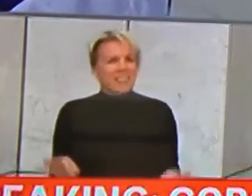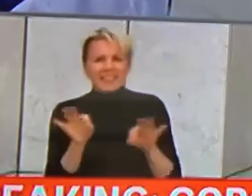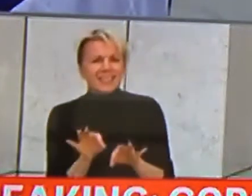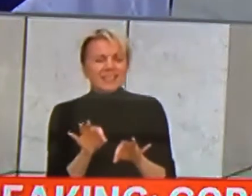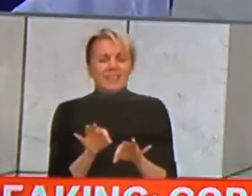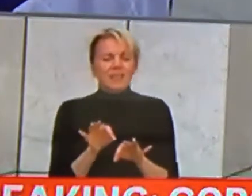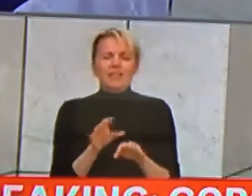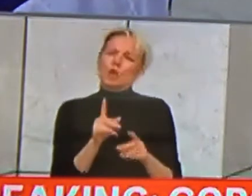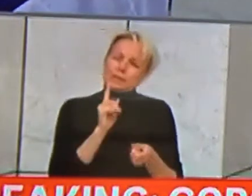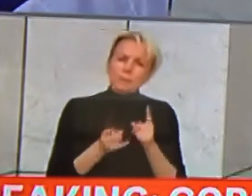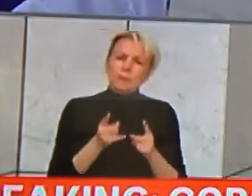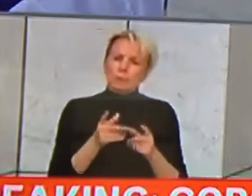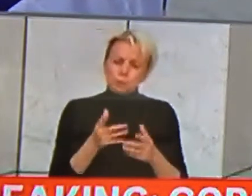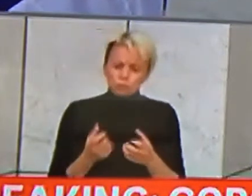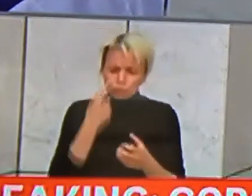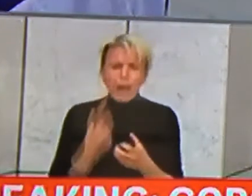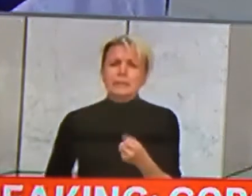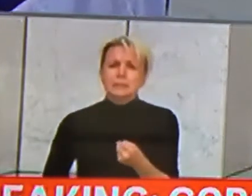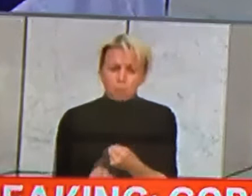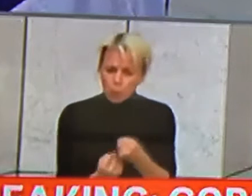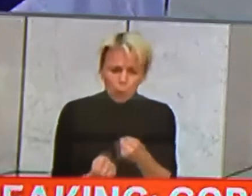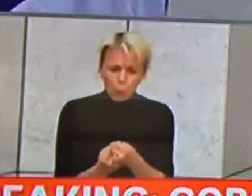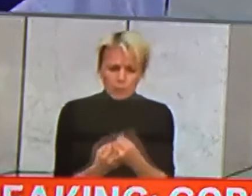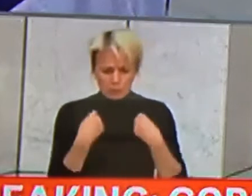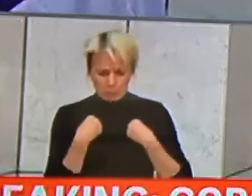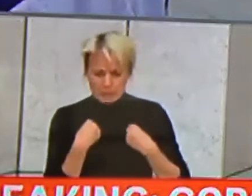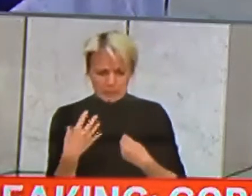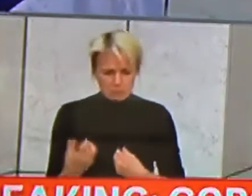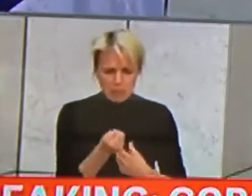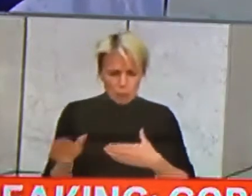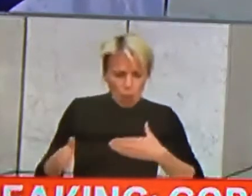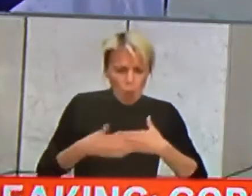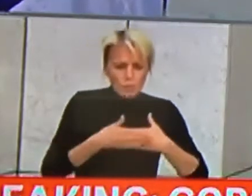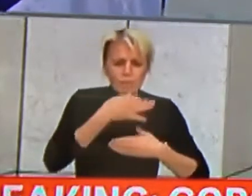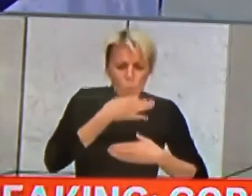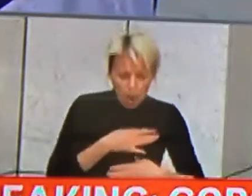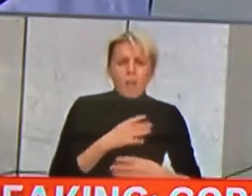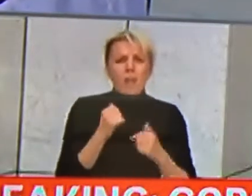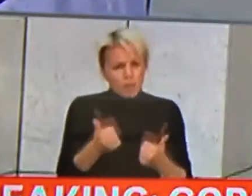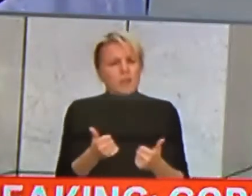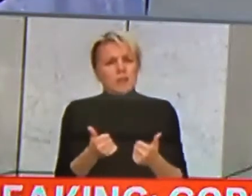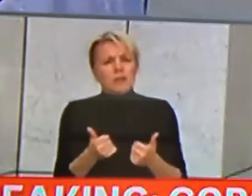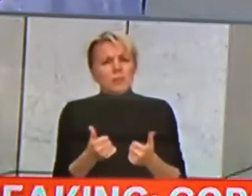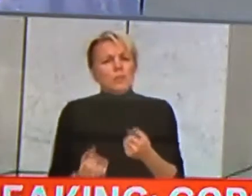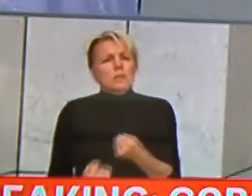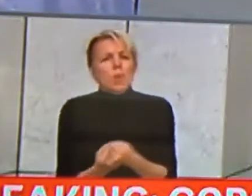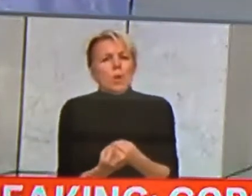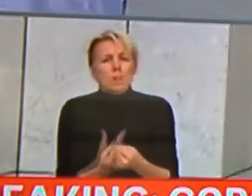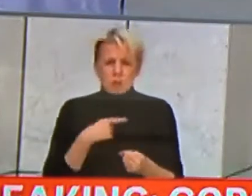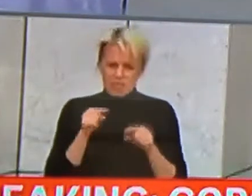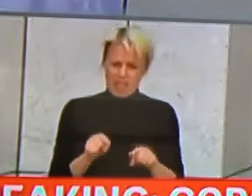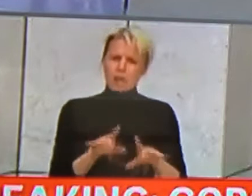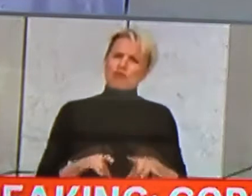and support them in the best way we possibly can, for the simple reason that A, they're Australian, and that's what we should